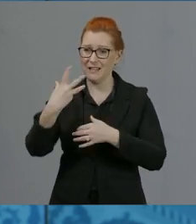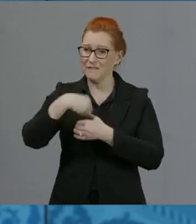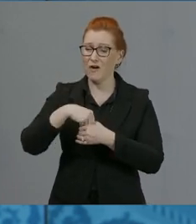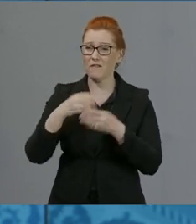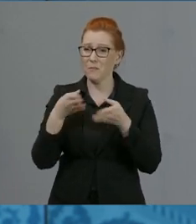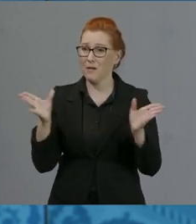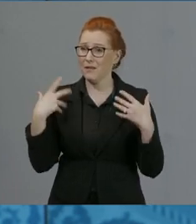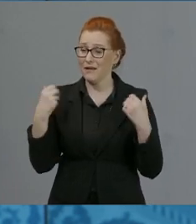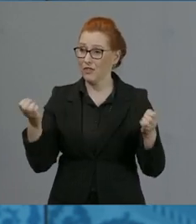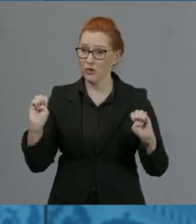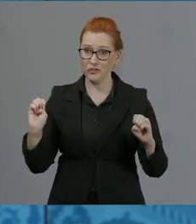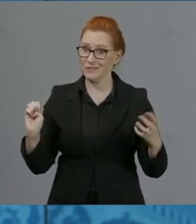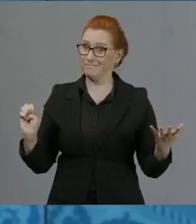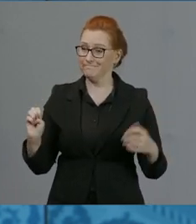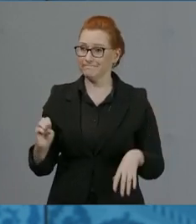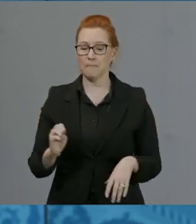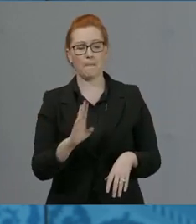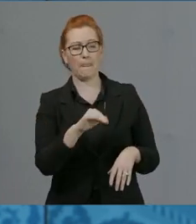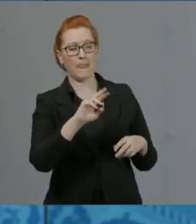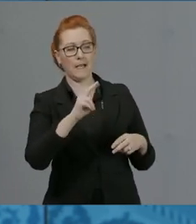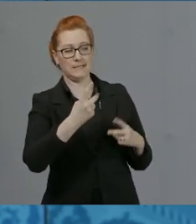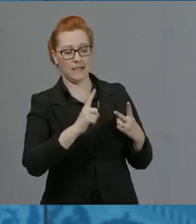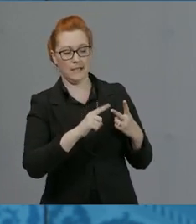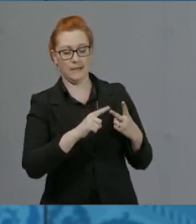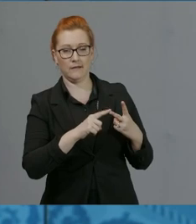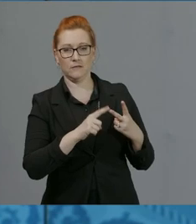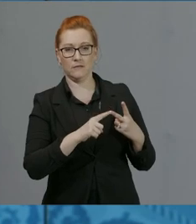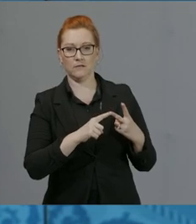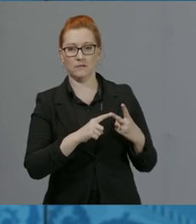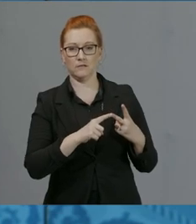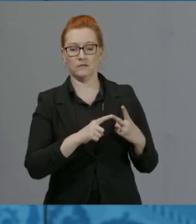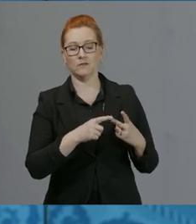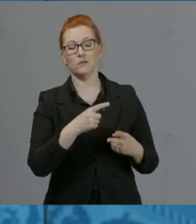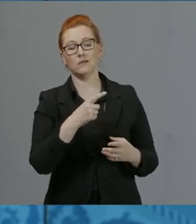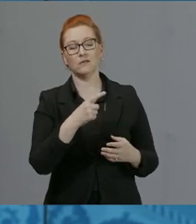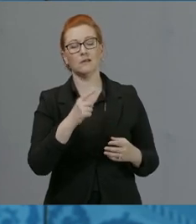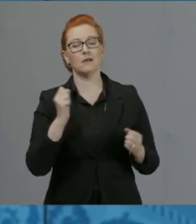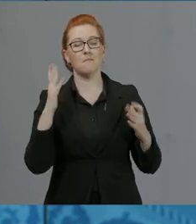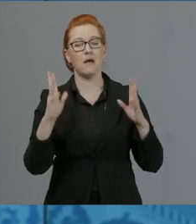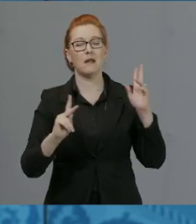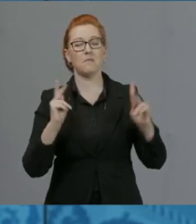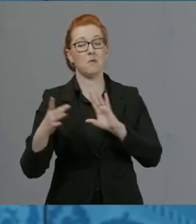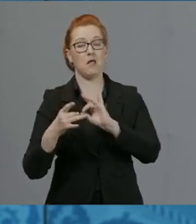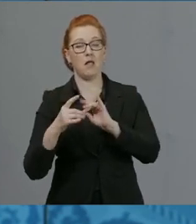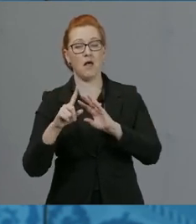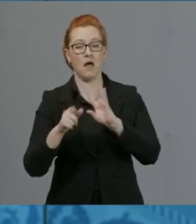part of the question. So, what's your thoughts on the recall? Seriously, are you